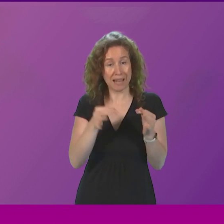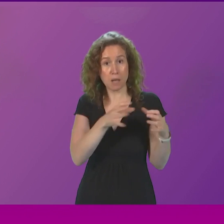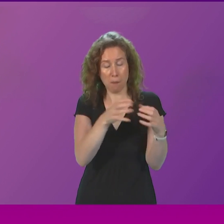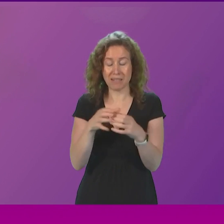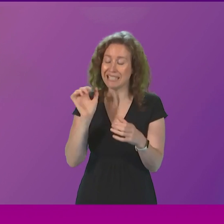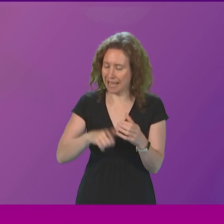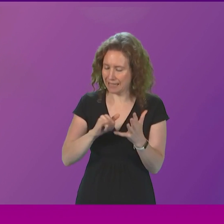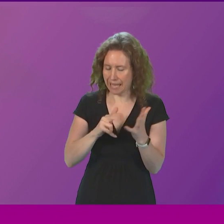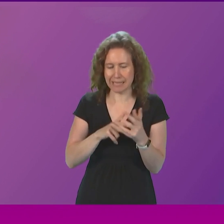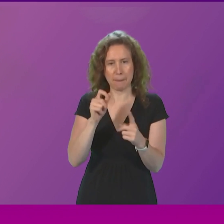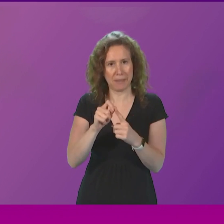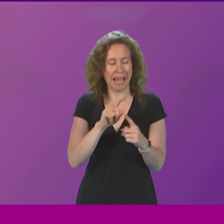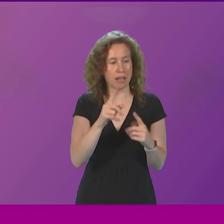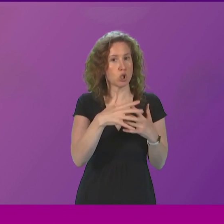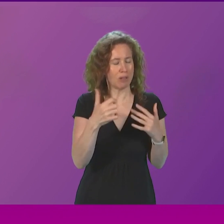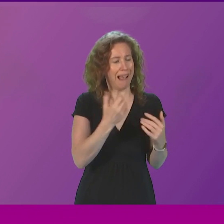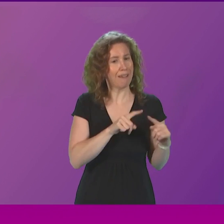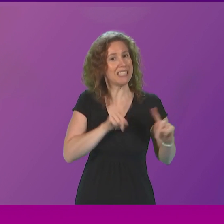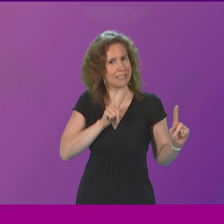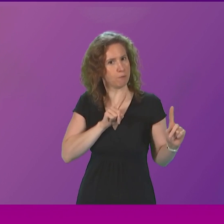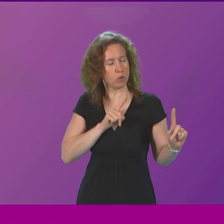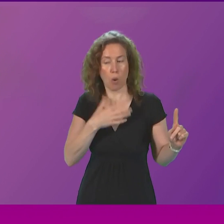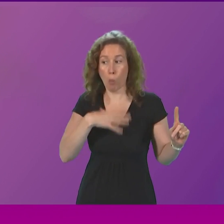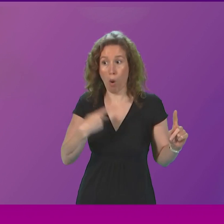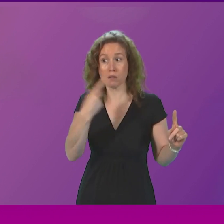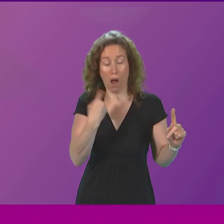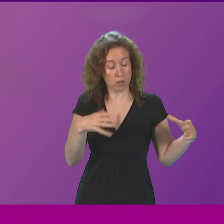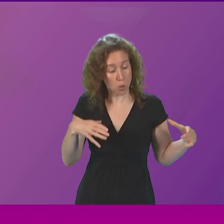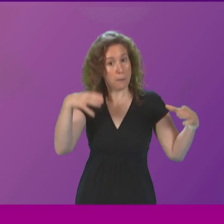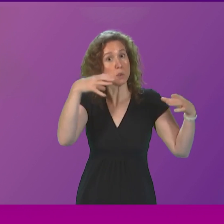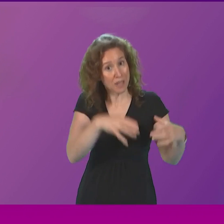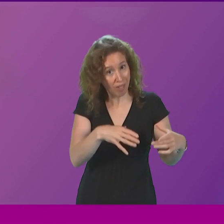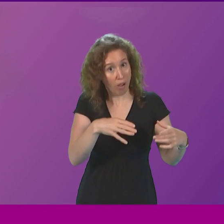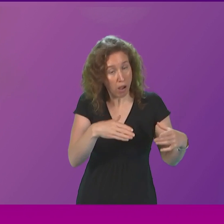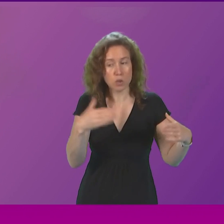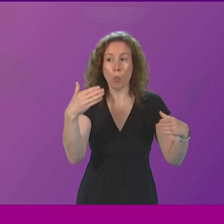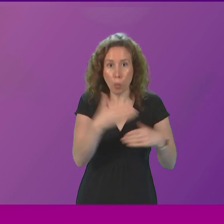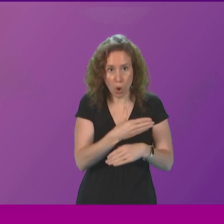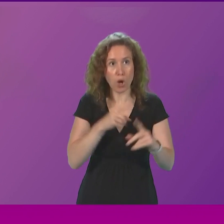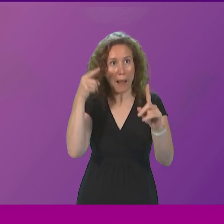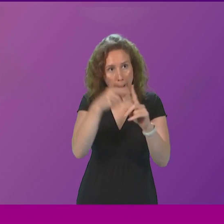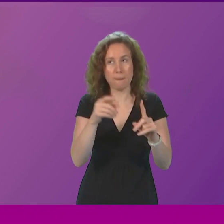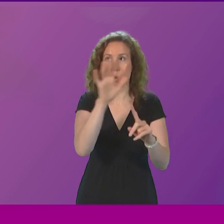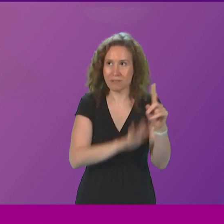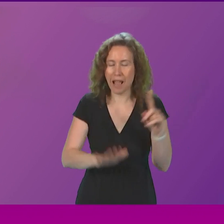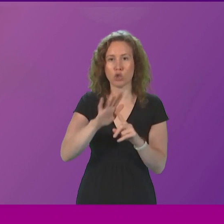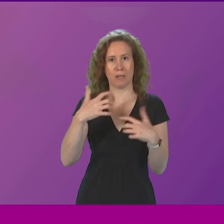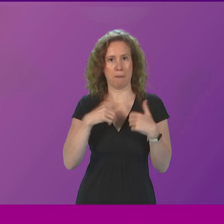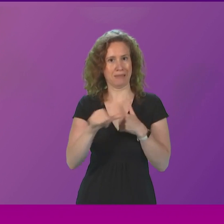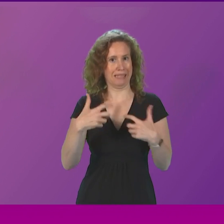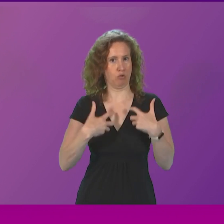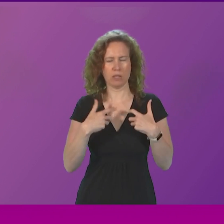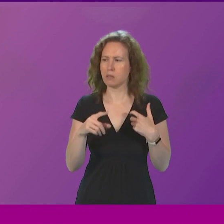the SNP and the Greens do have differences, coming together to work in the national interest. But why else is